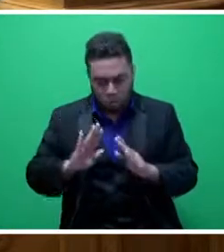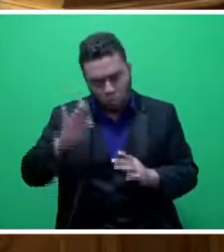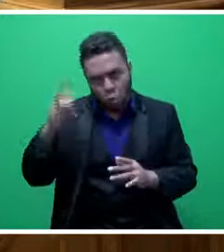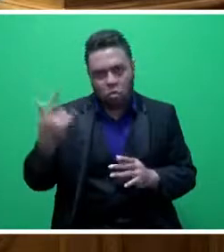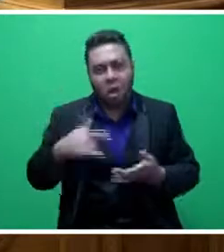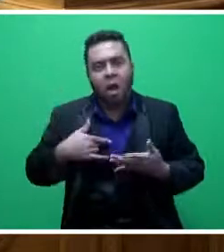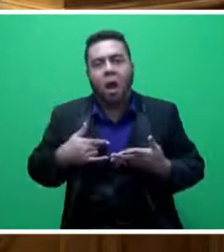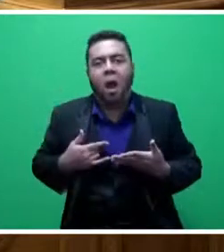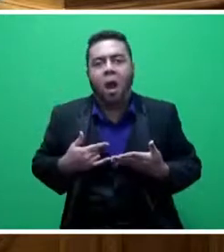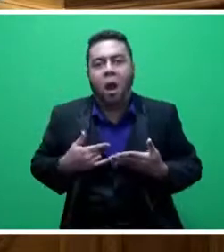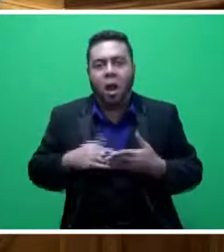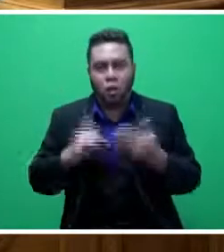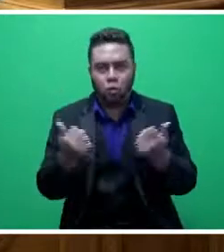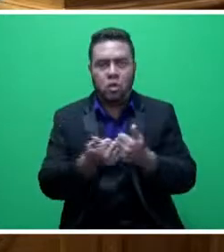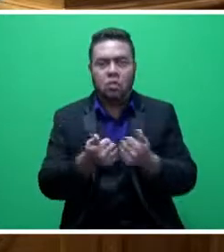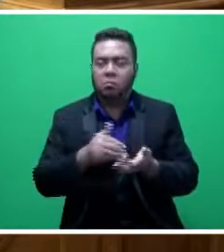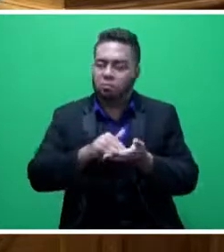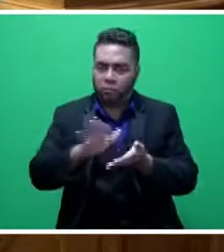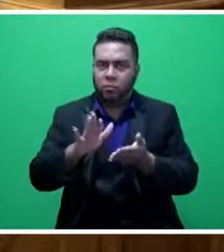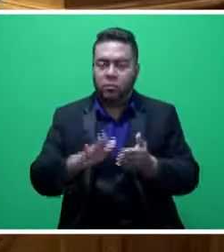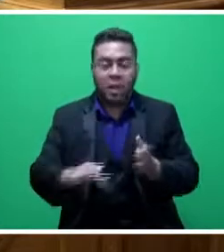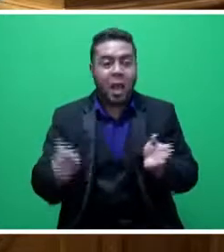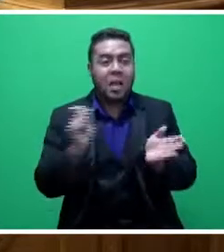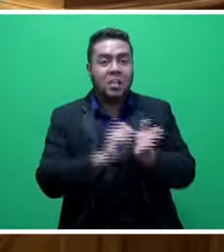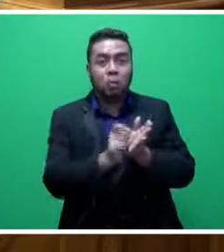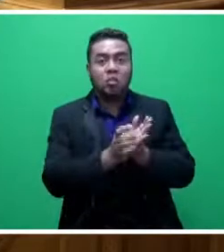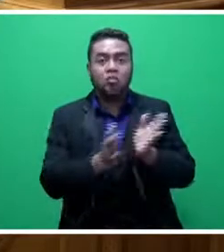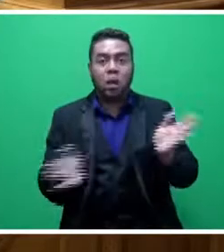to unanimously. Secretary General.